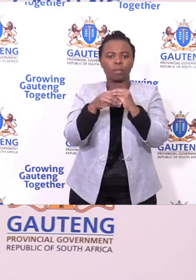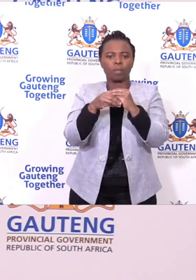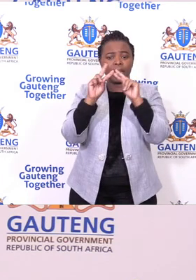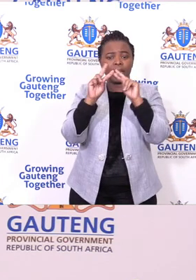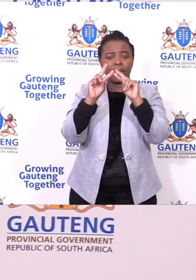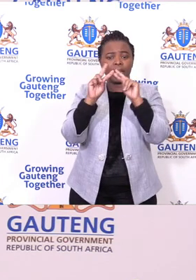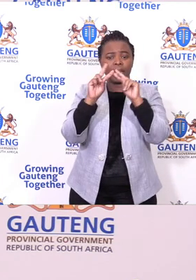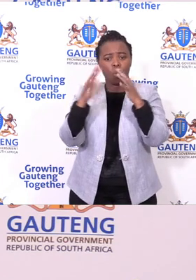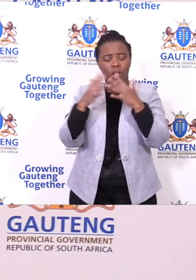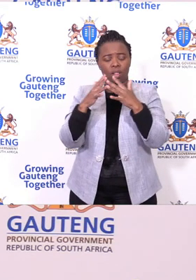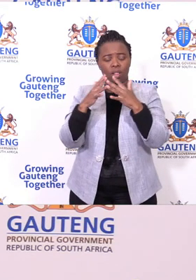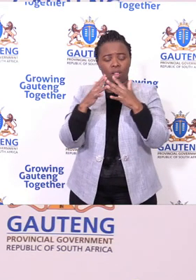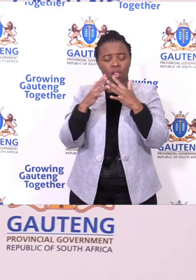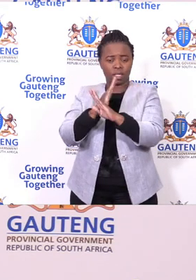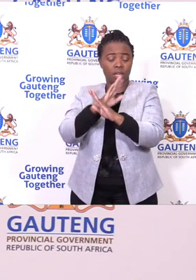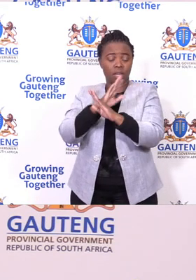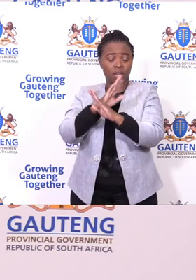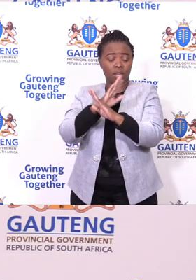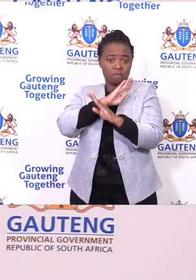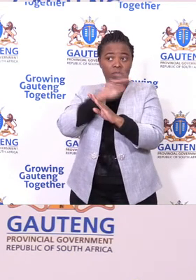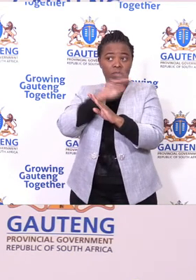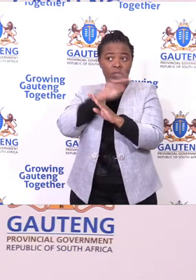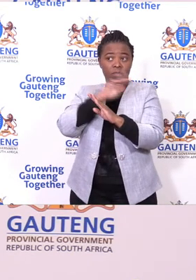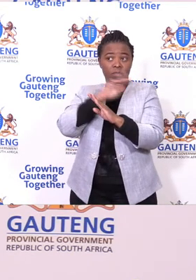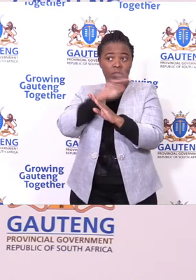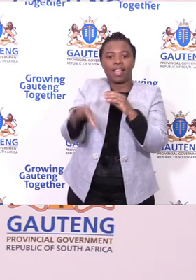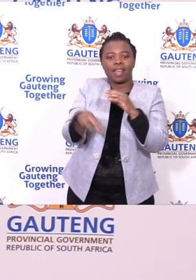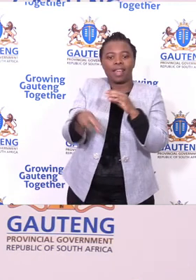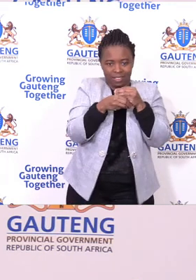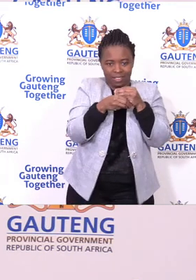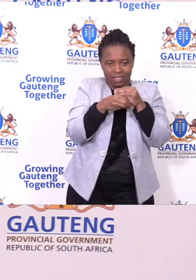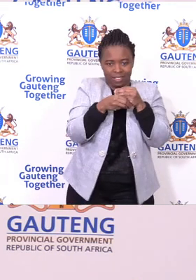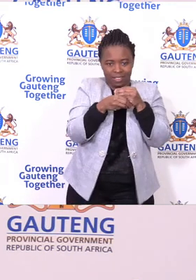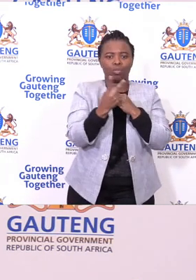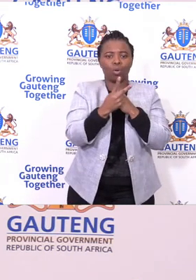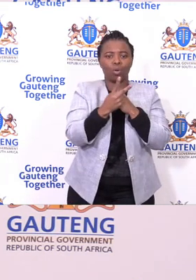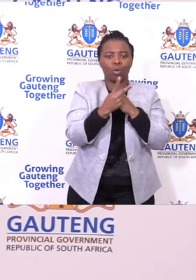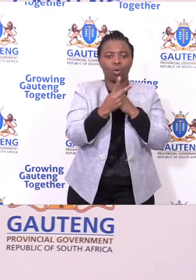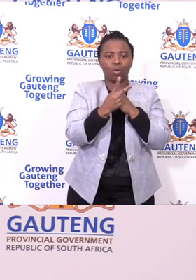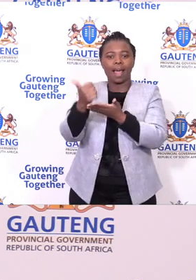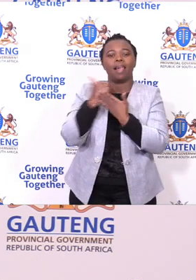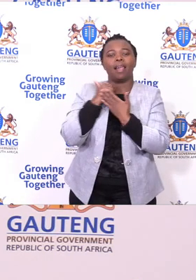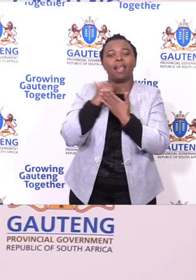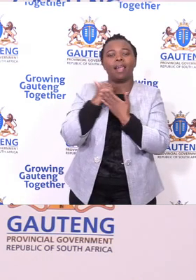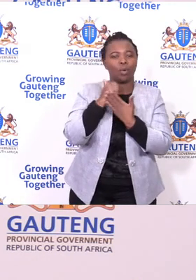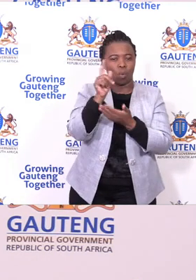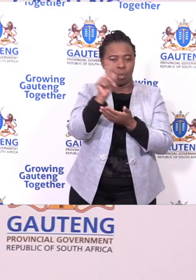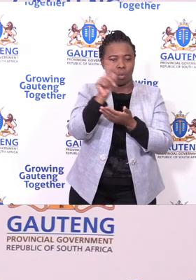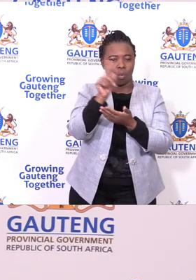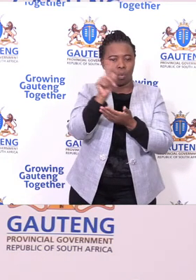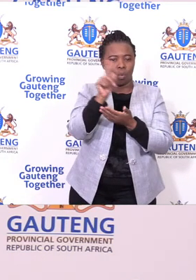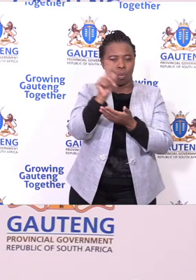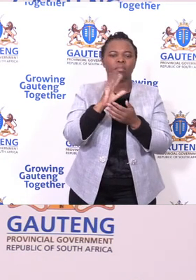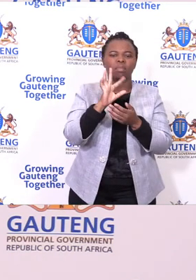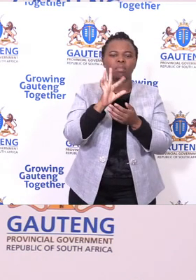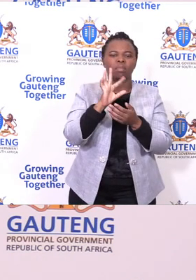by the South African National Defence Force, which will actually help us with a lot of hands on deck,